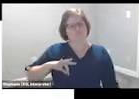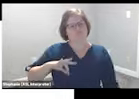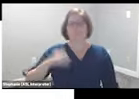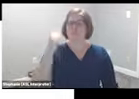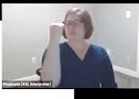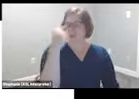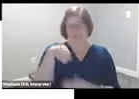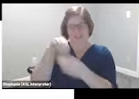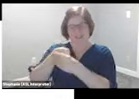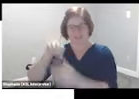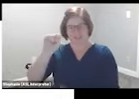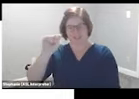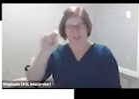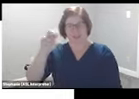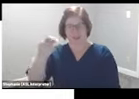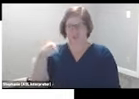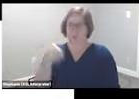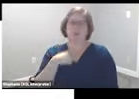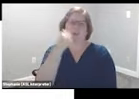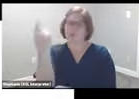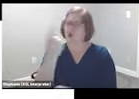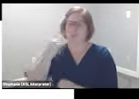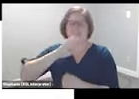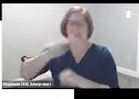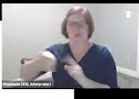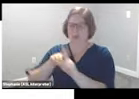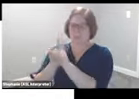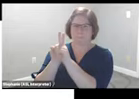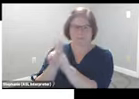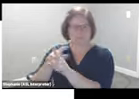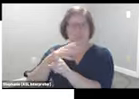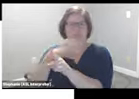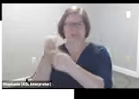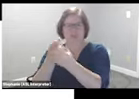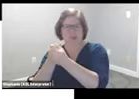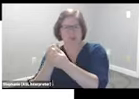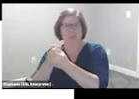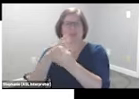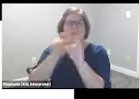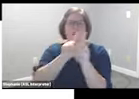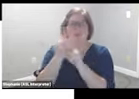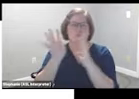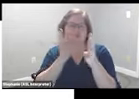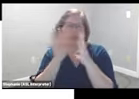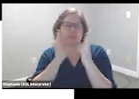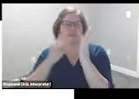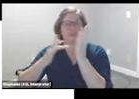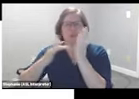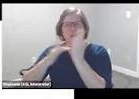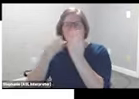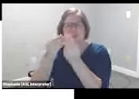is the conversation around inclusive supervision, mentorship and sponsorship, as well as creative technological solutions to accessibility barriers.